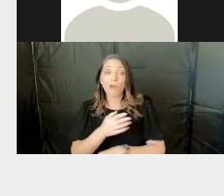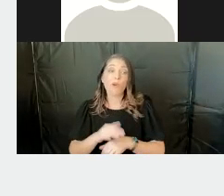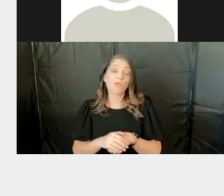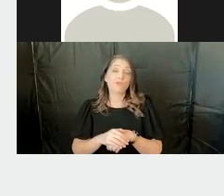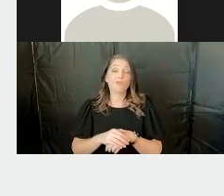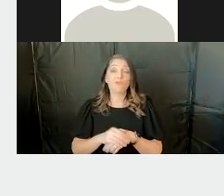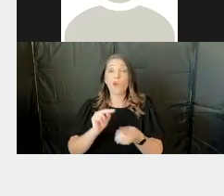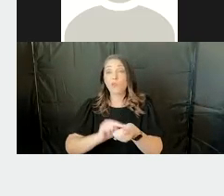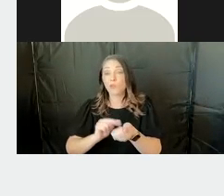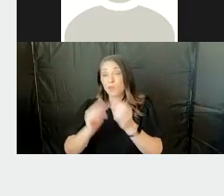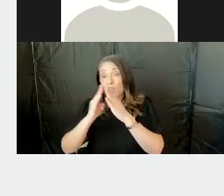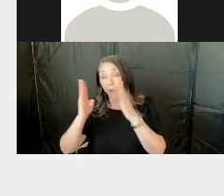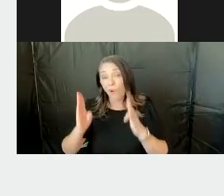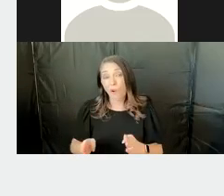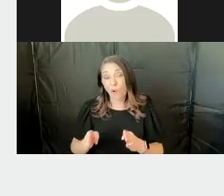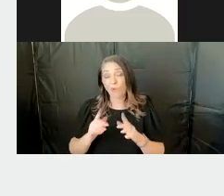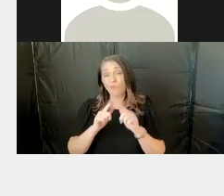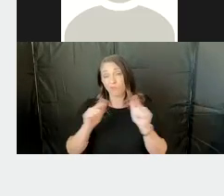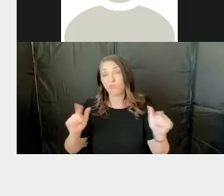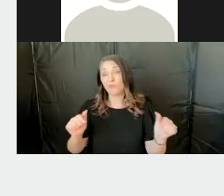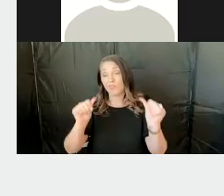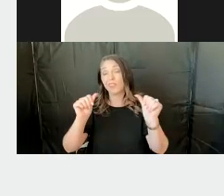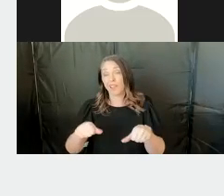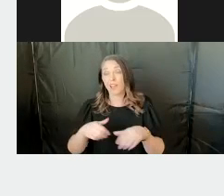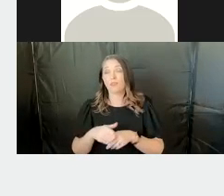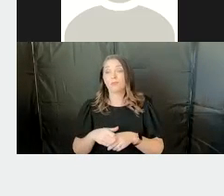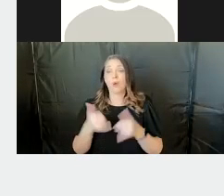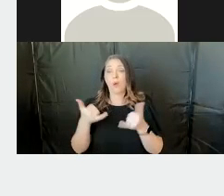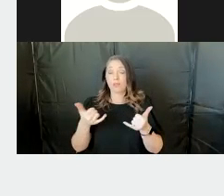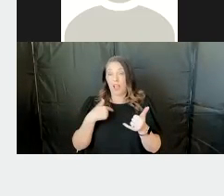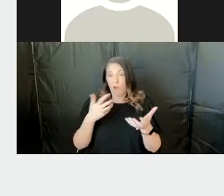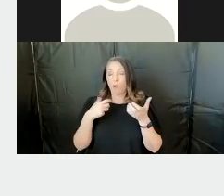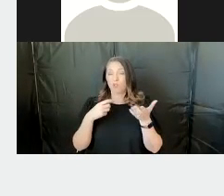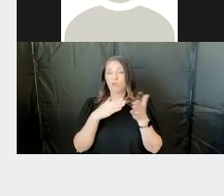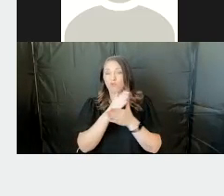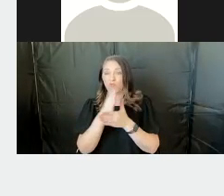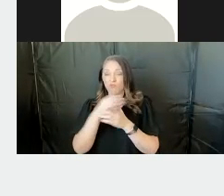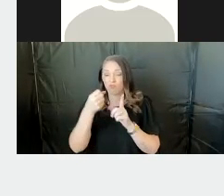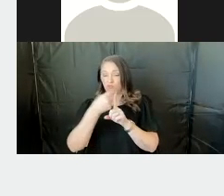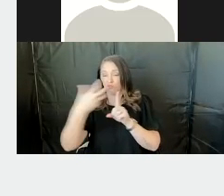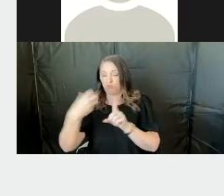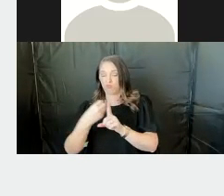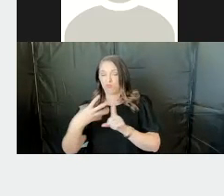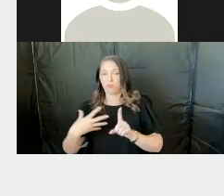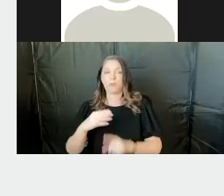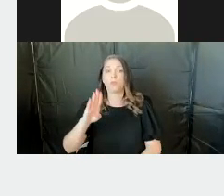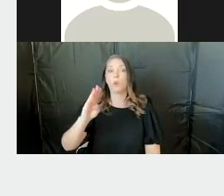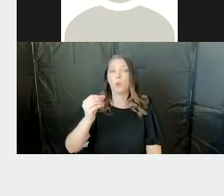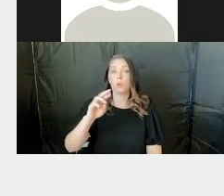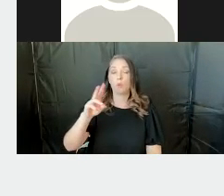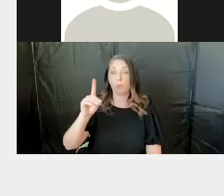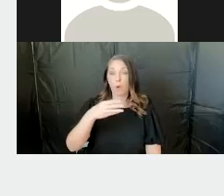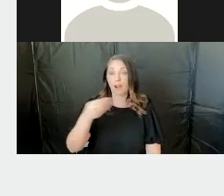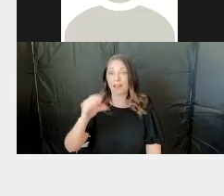would like now to tell you a little bit about each of these places I just mentioned. So a board and care is an adult residential